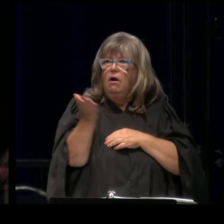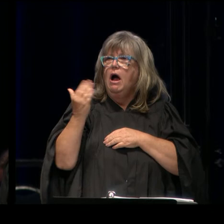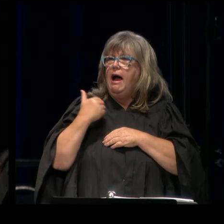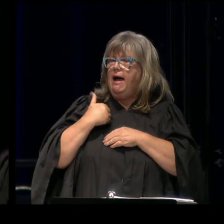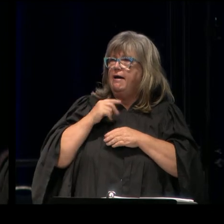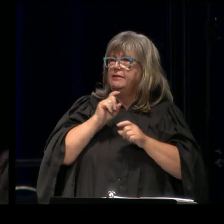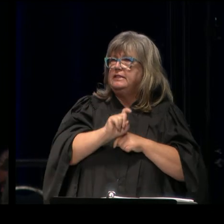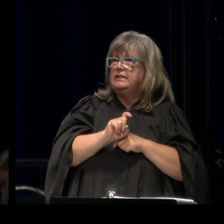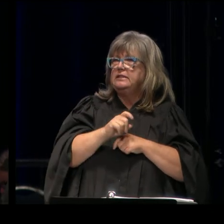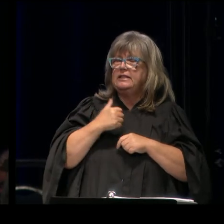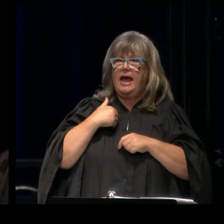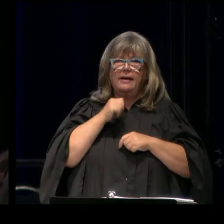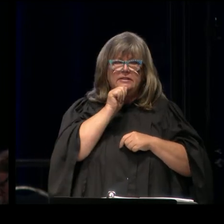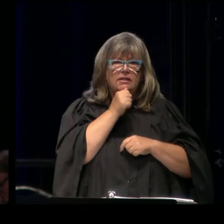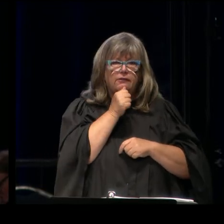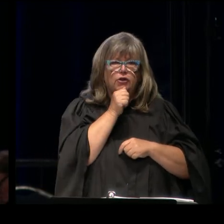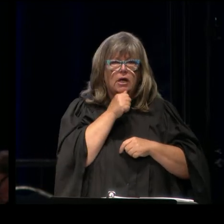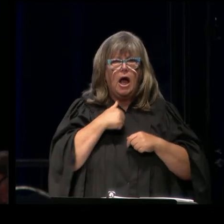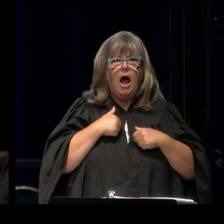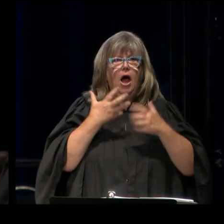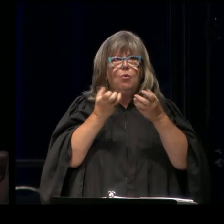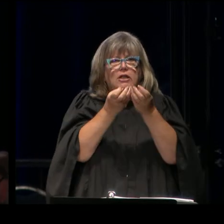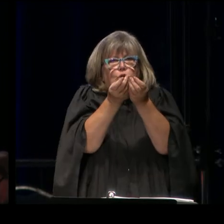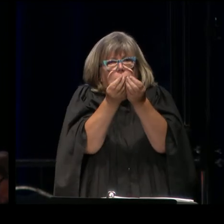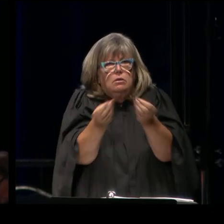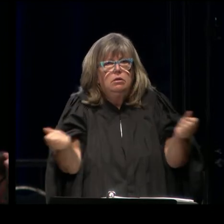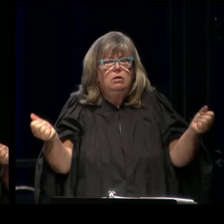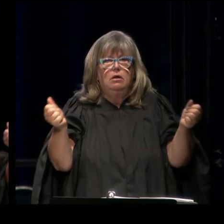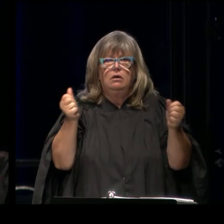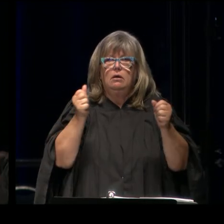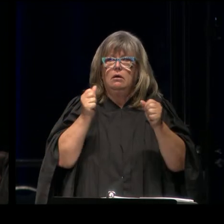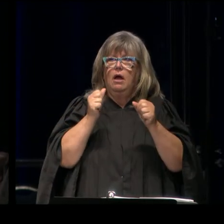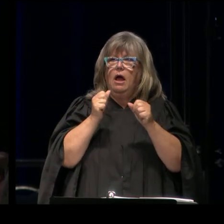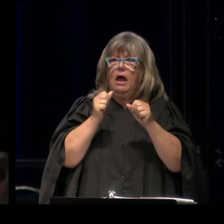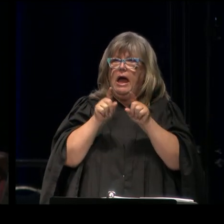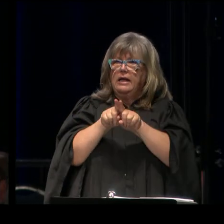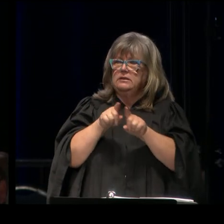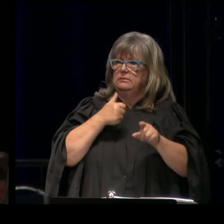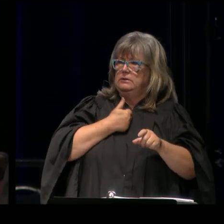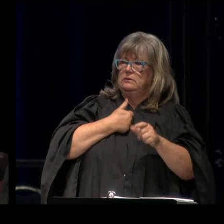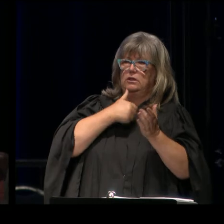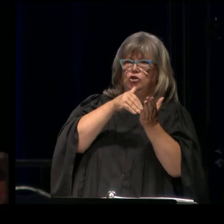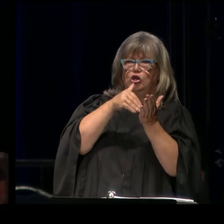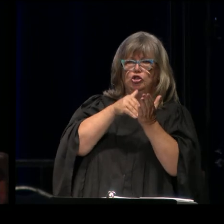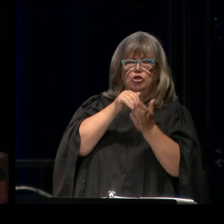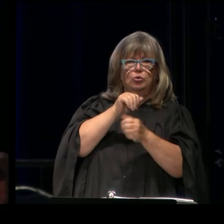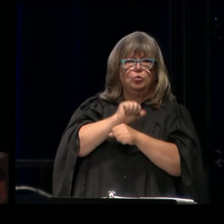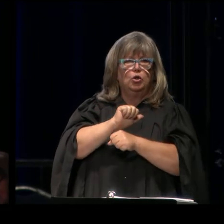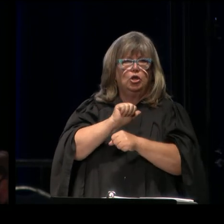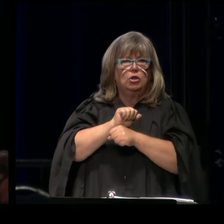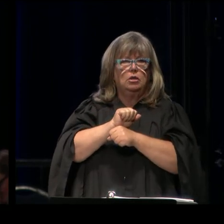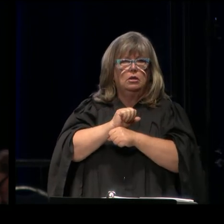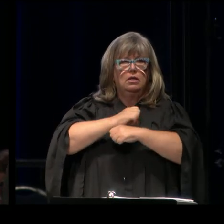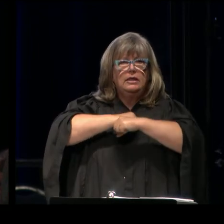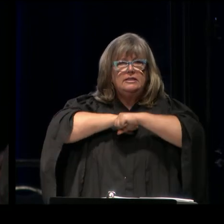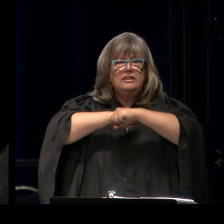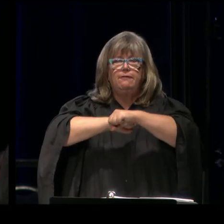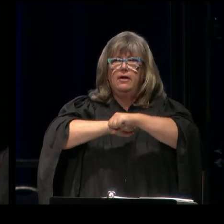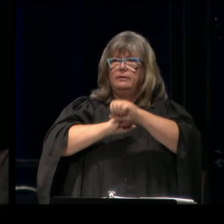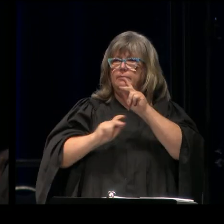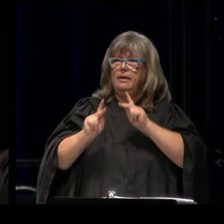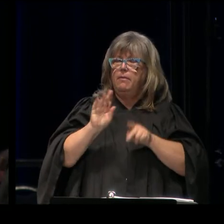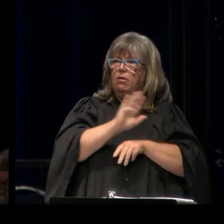I wanted to alleviate through my work as a physician, to defend humanity and